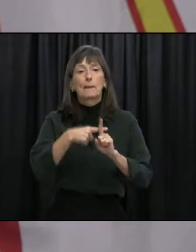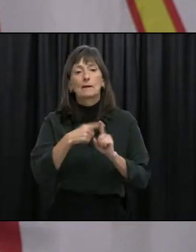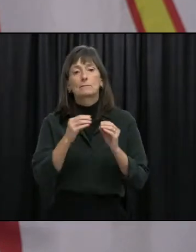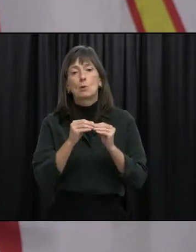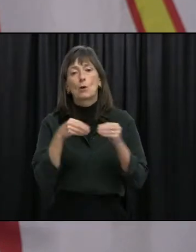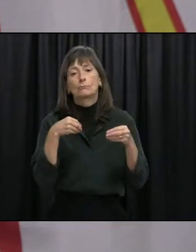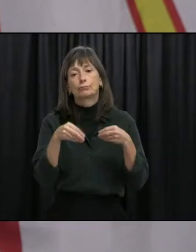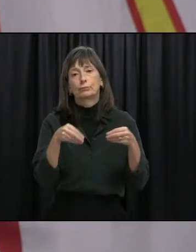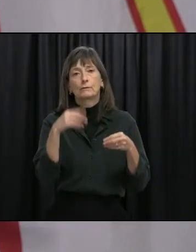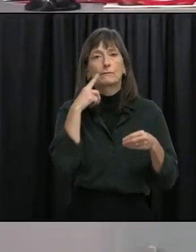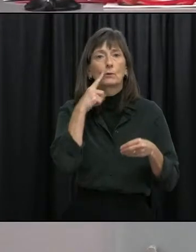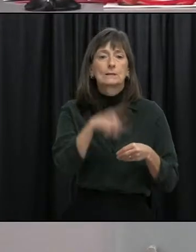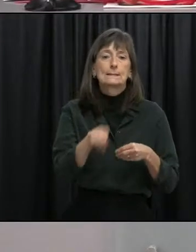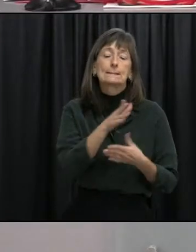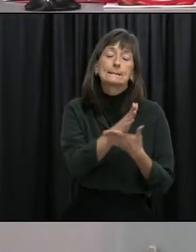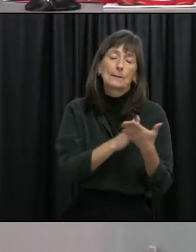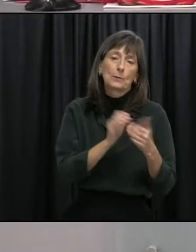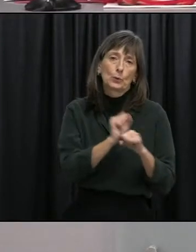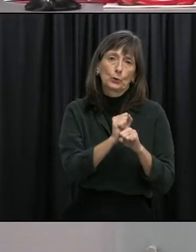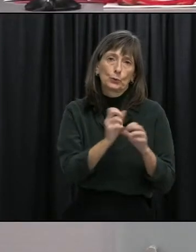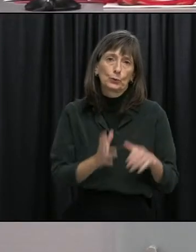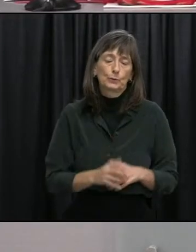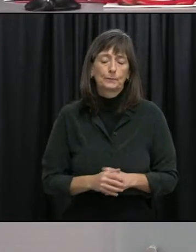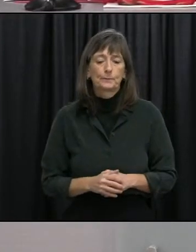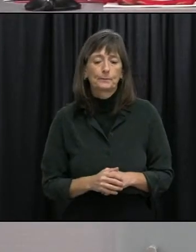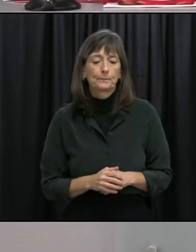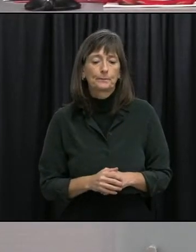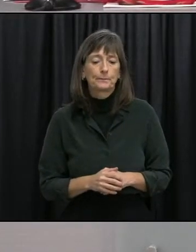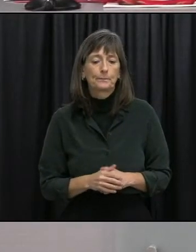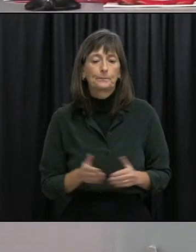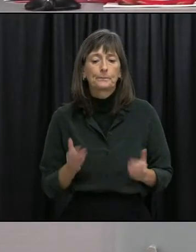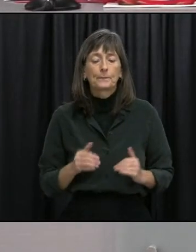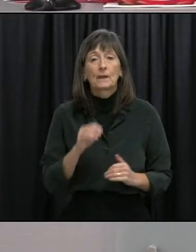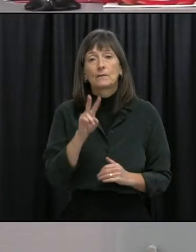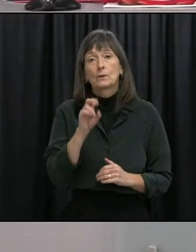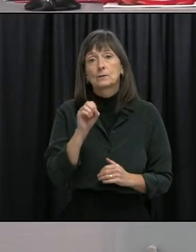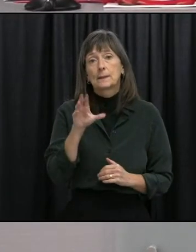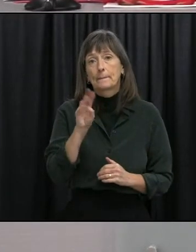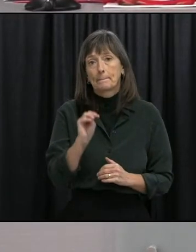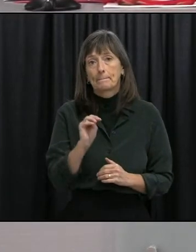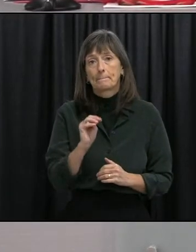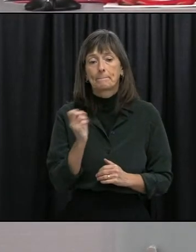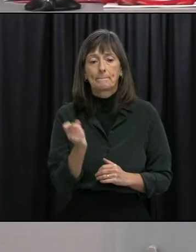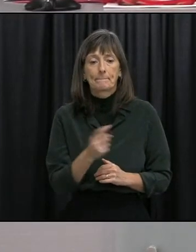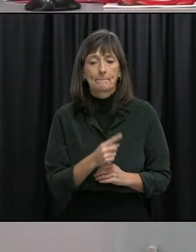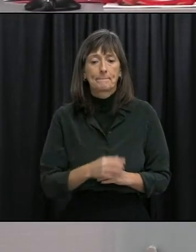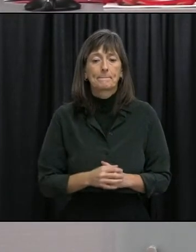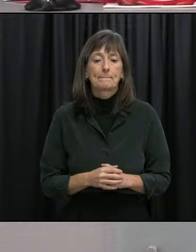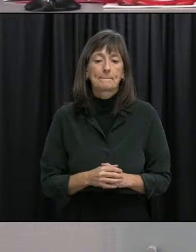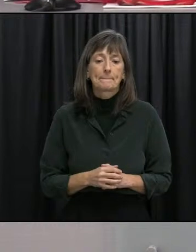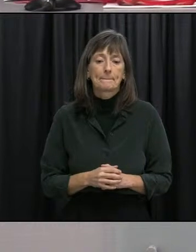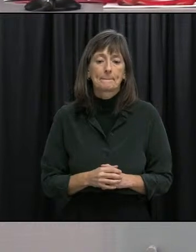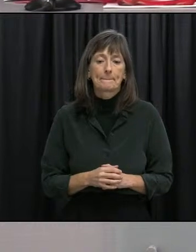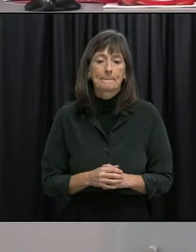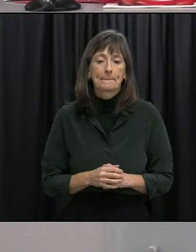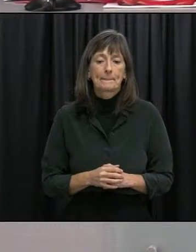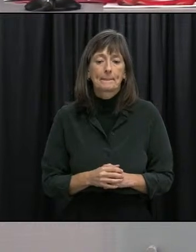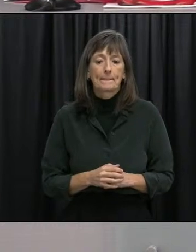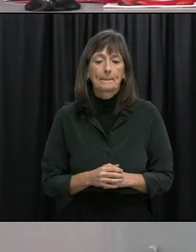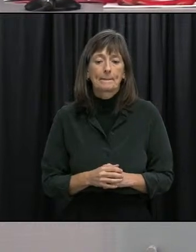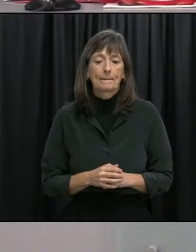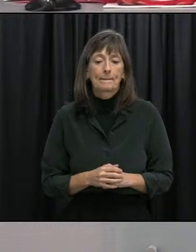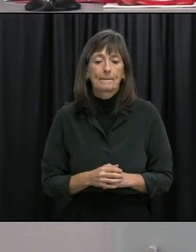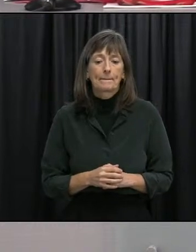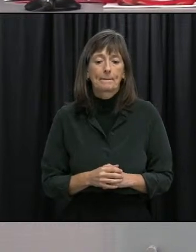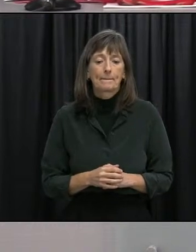Thank you. Our next questions are from Allison King of VOCM News. Please go ahead. Hi. What